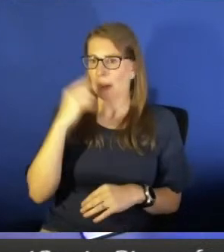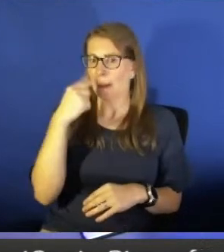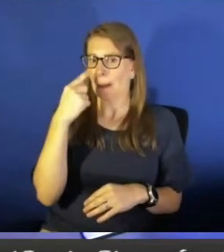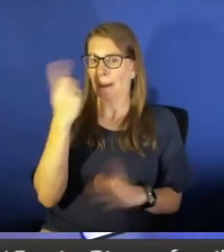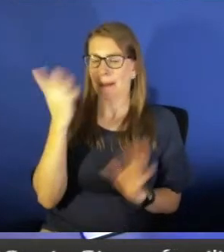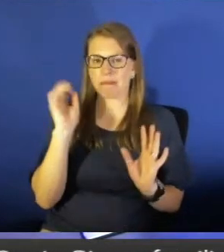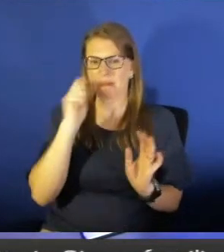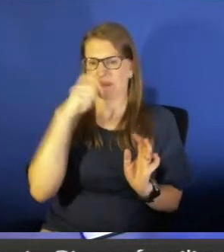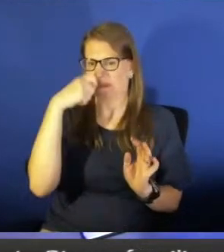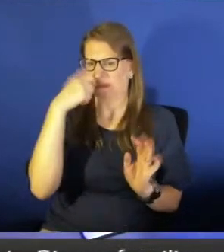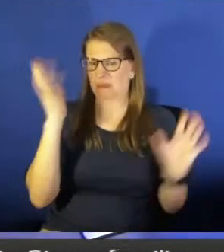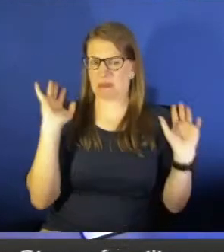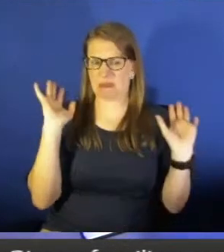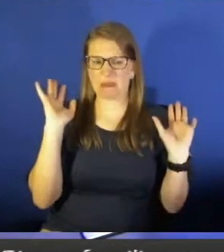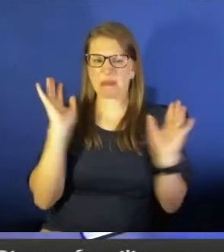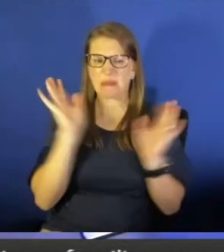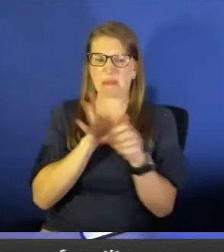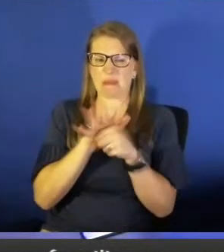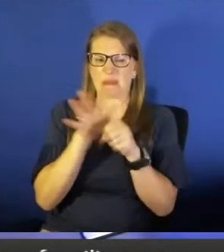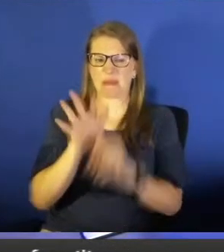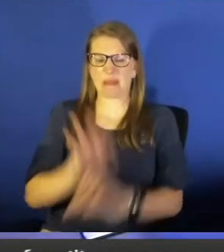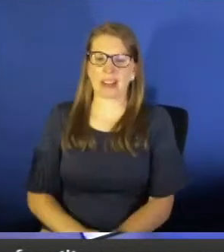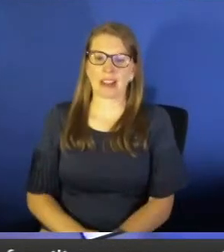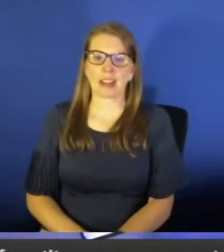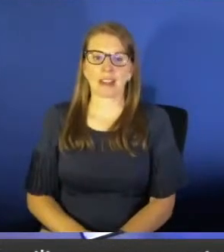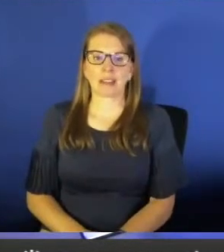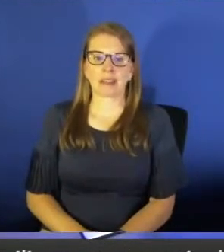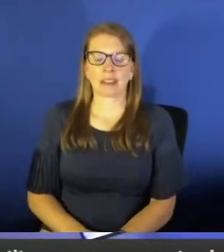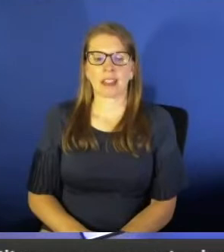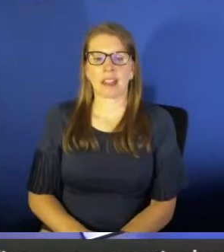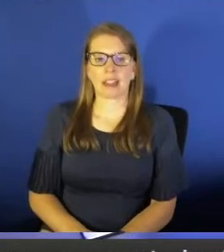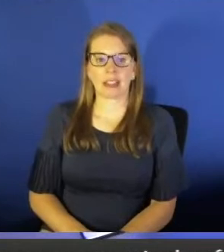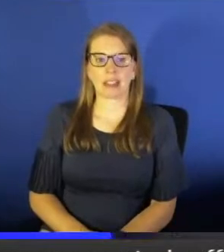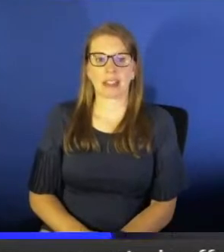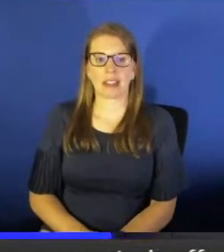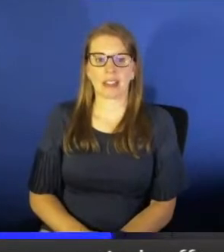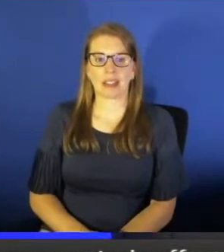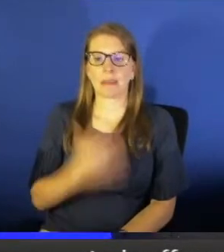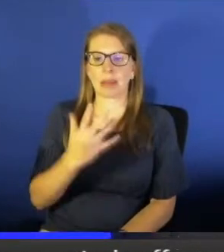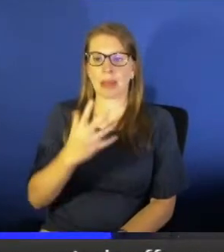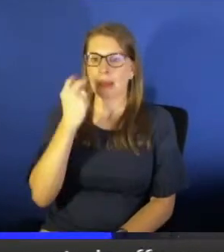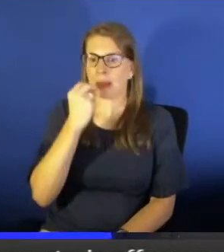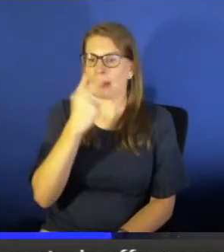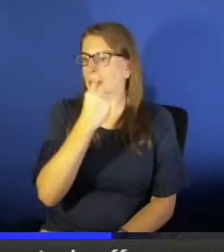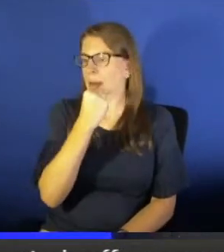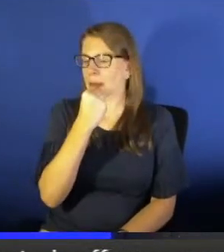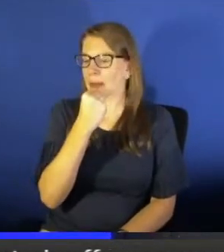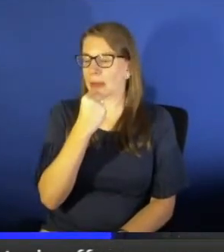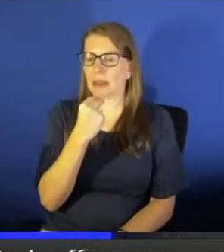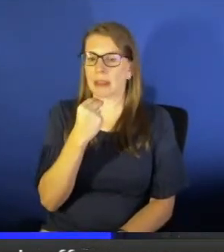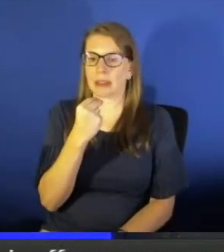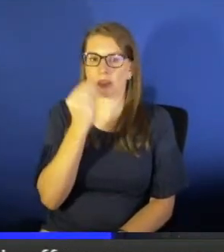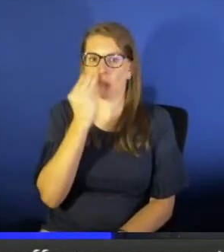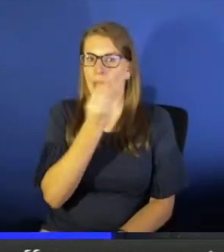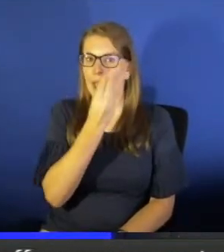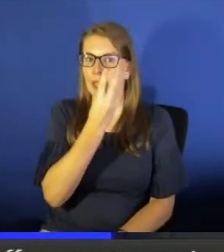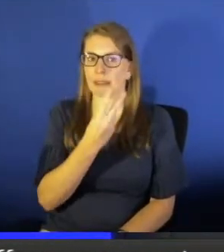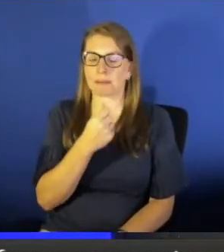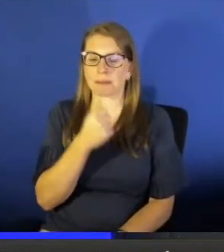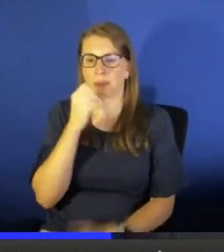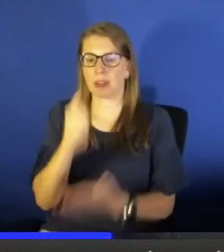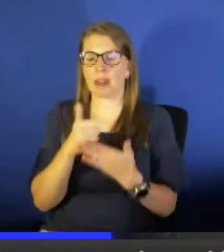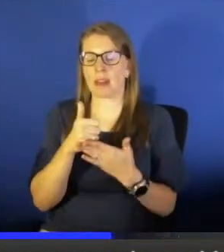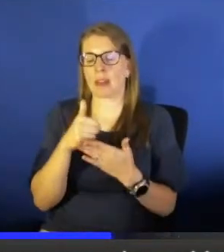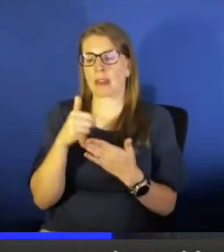that's coming, and someday maybe we'll get cool nose sprays that help us. That I was reading actually about this morning about some of the nasal sprays